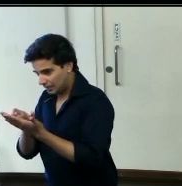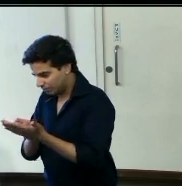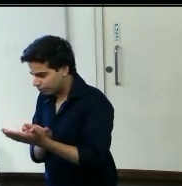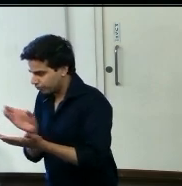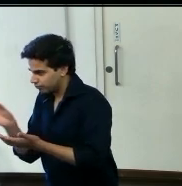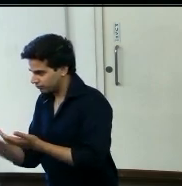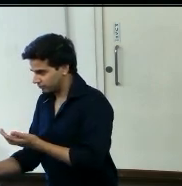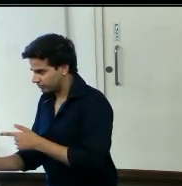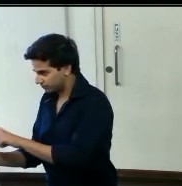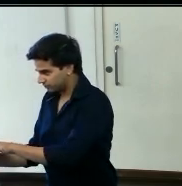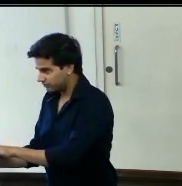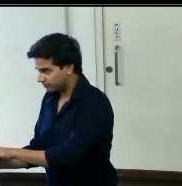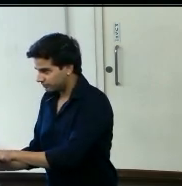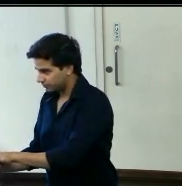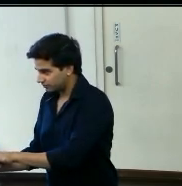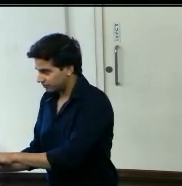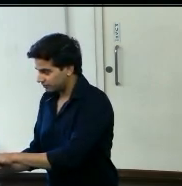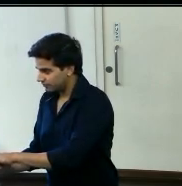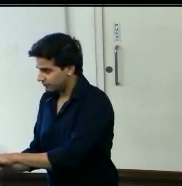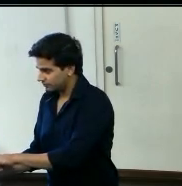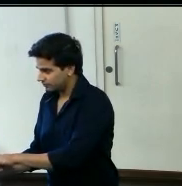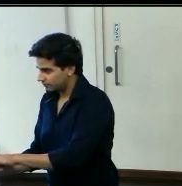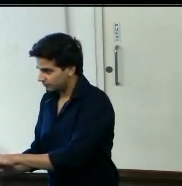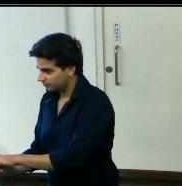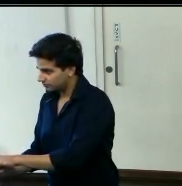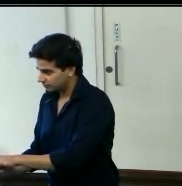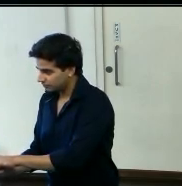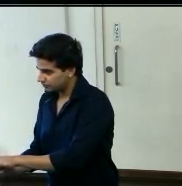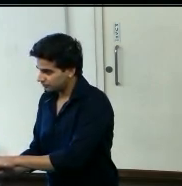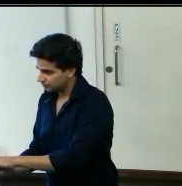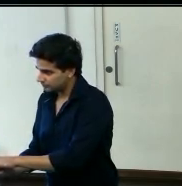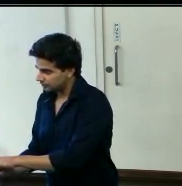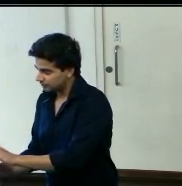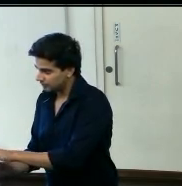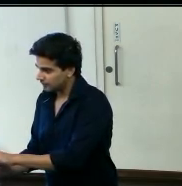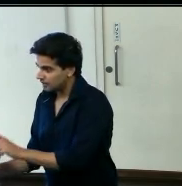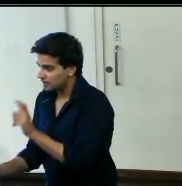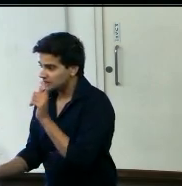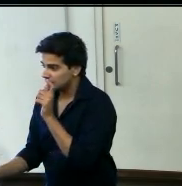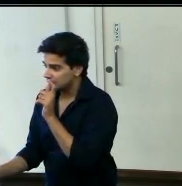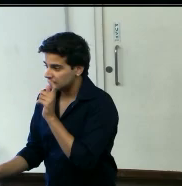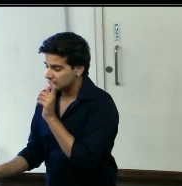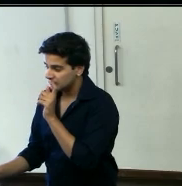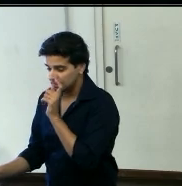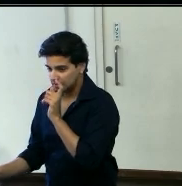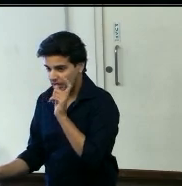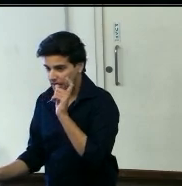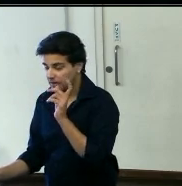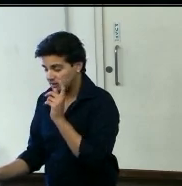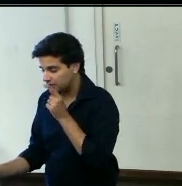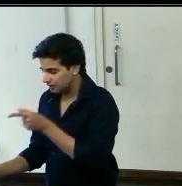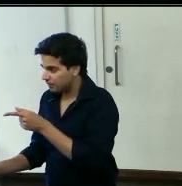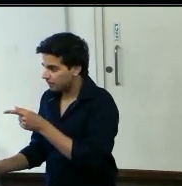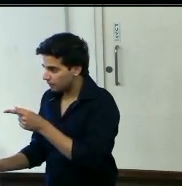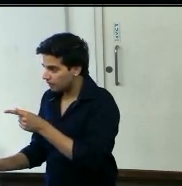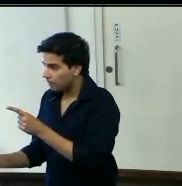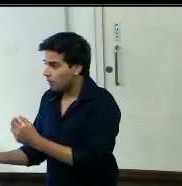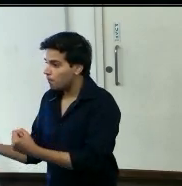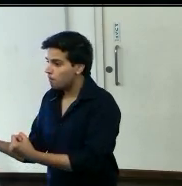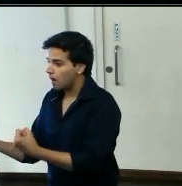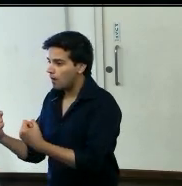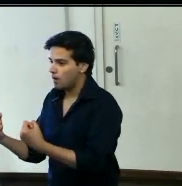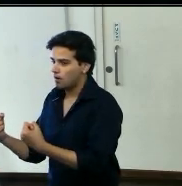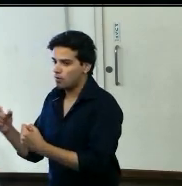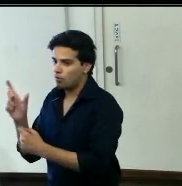hand. He was astonished because he said the child had realized the power of